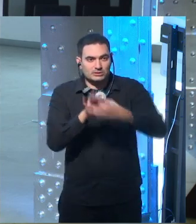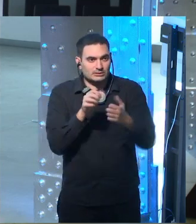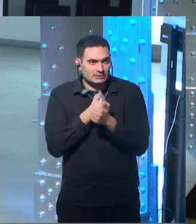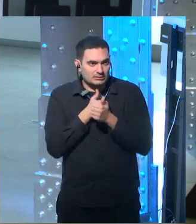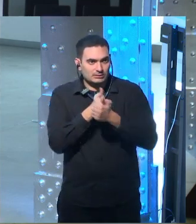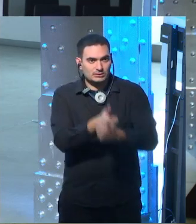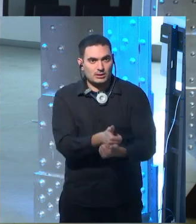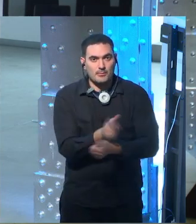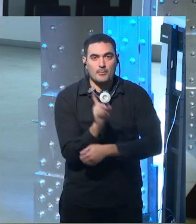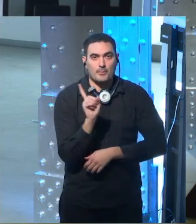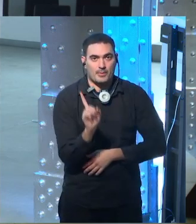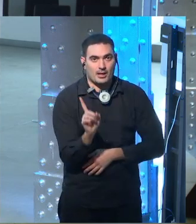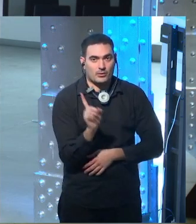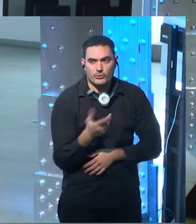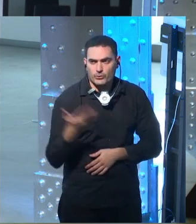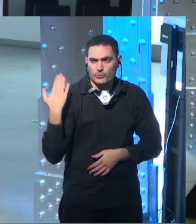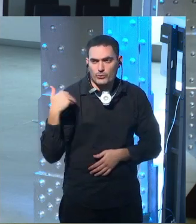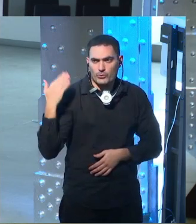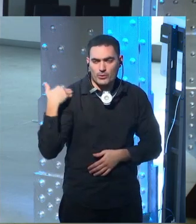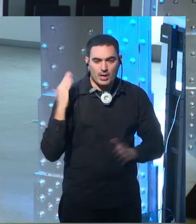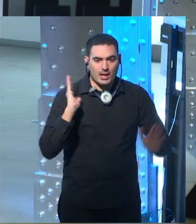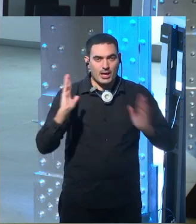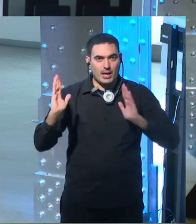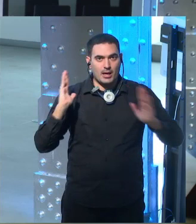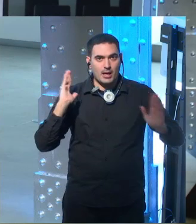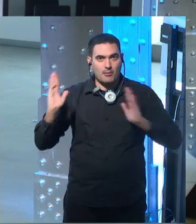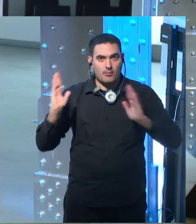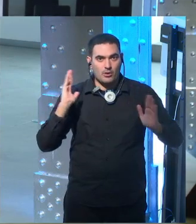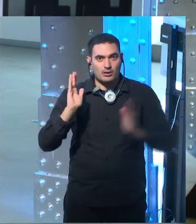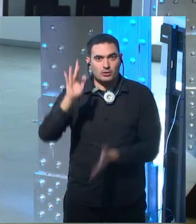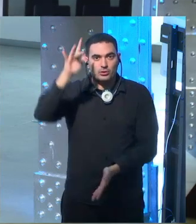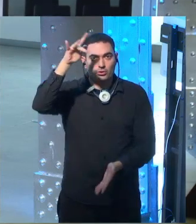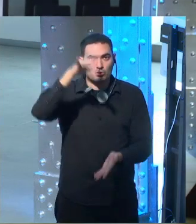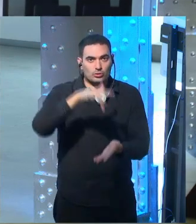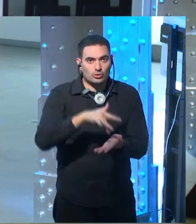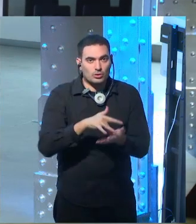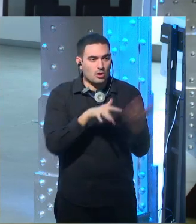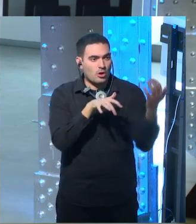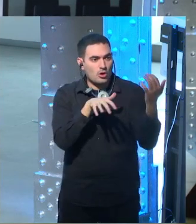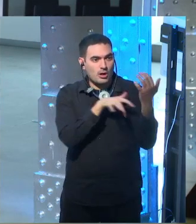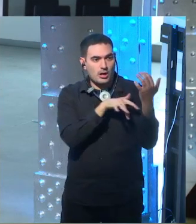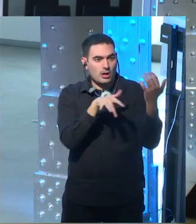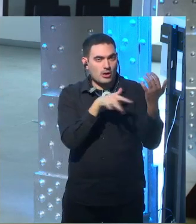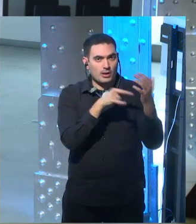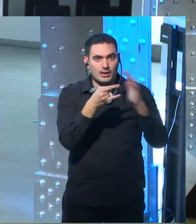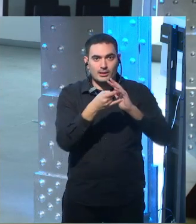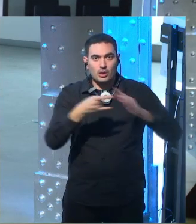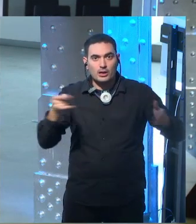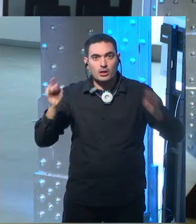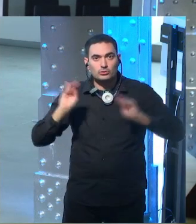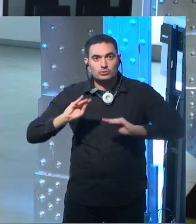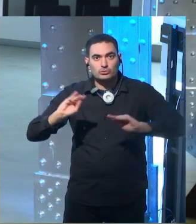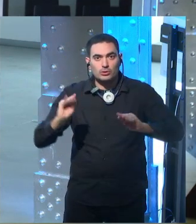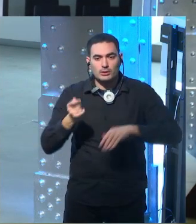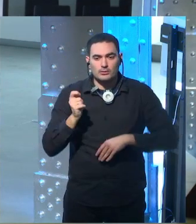computers, which is consistent with the view among most economists that technology is increasingly taking the form of